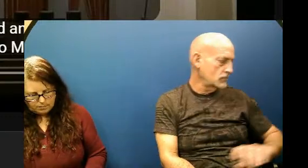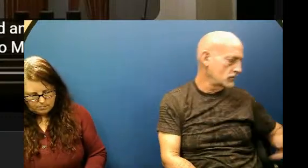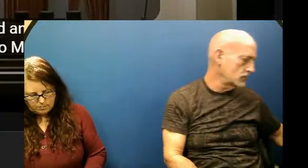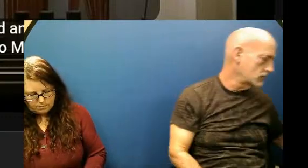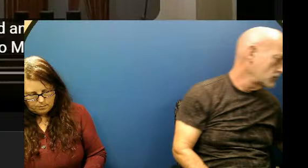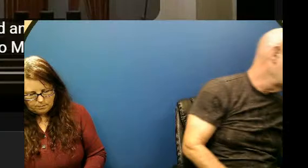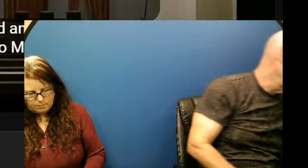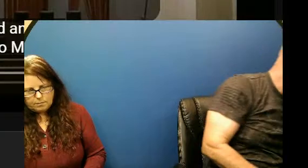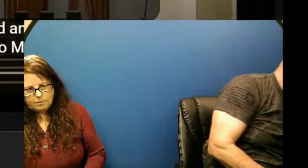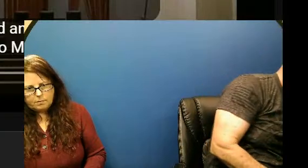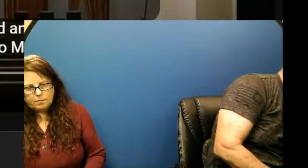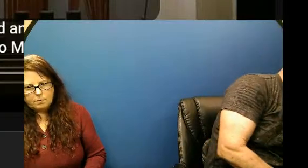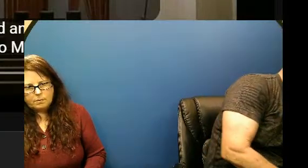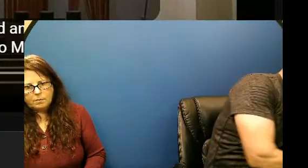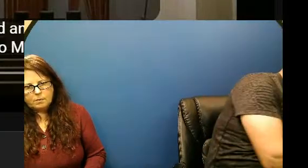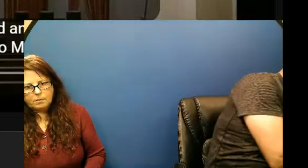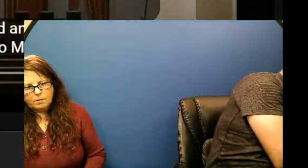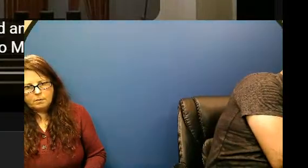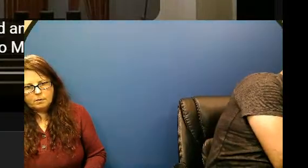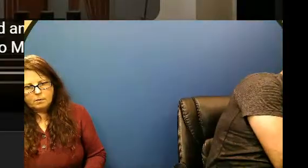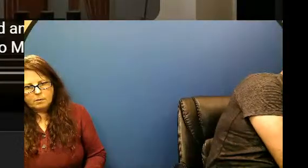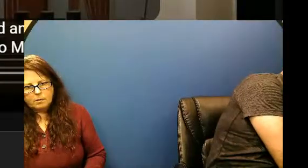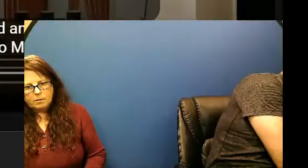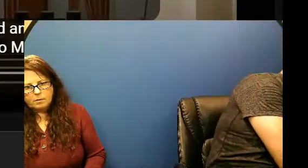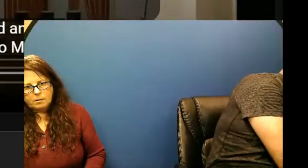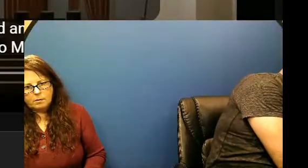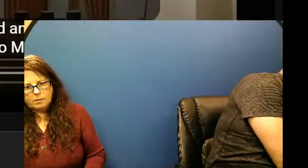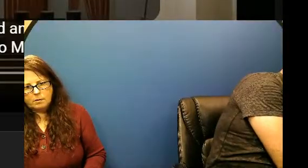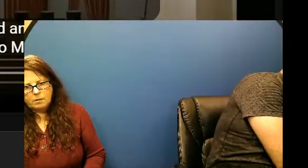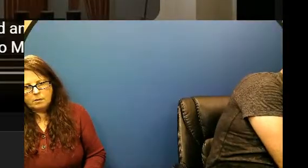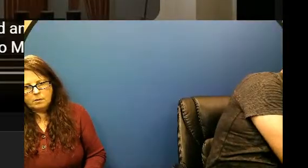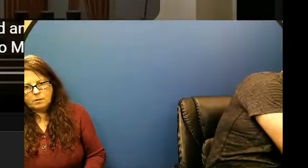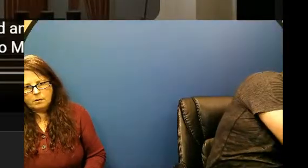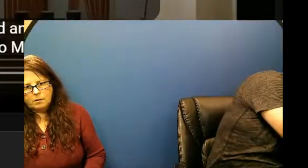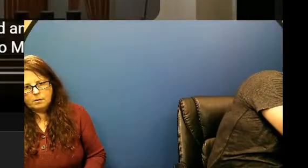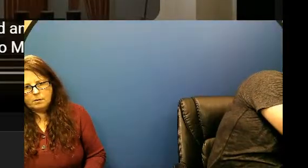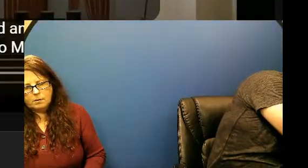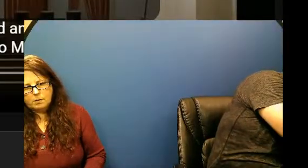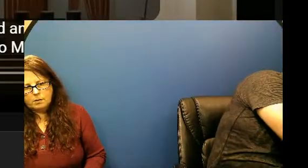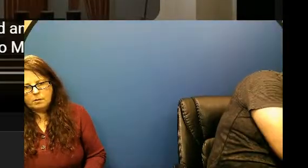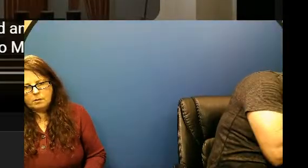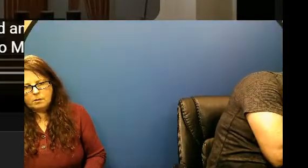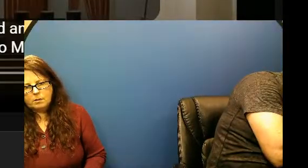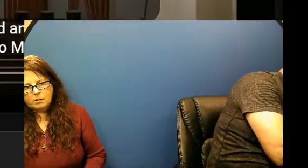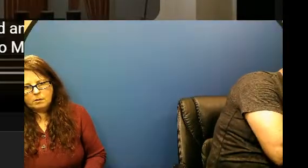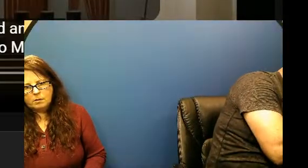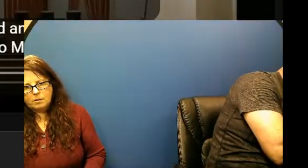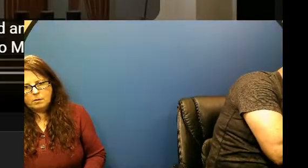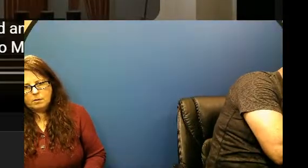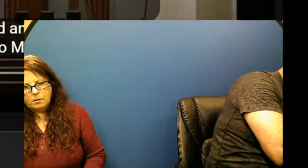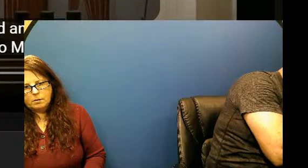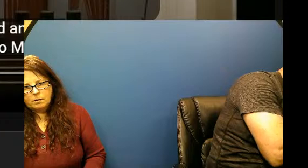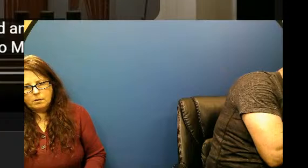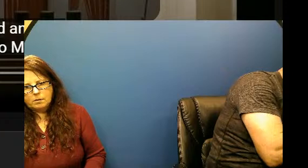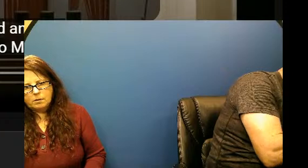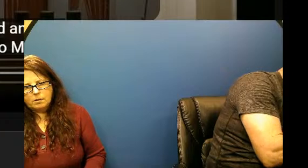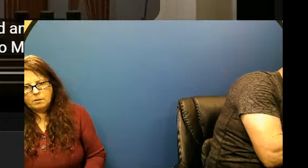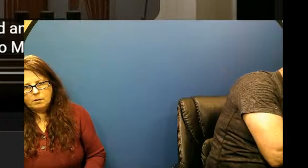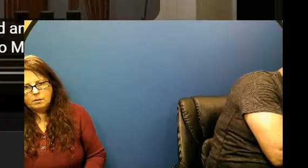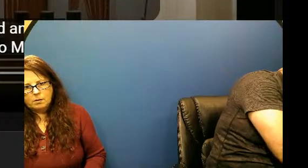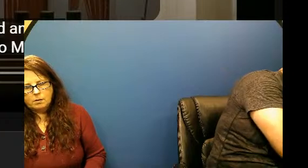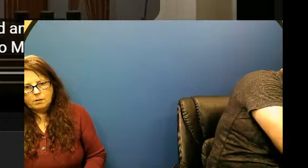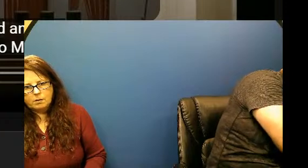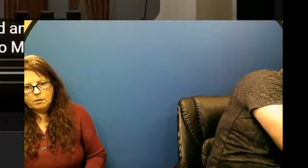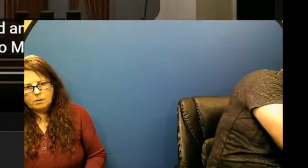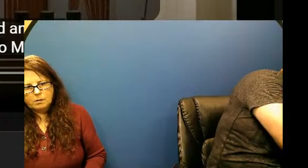it as affecting TikTok, because they choose this algorithm because it reflects the mix of content. The government's fear